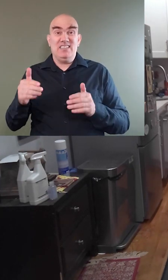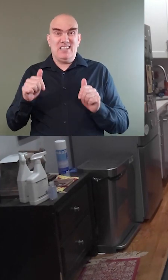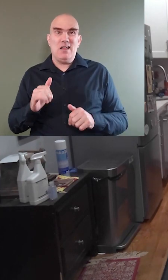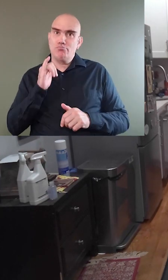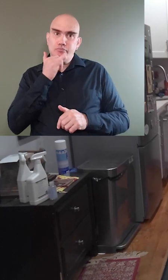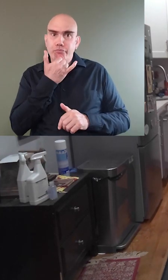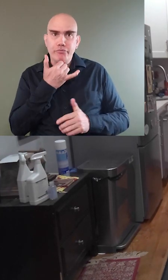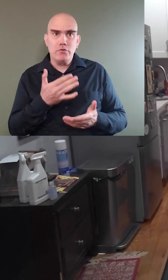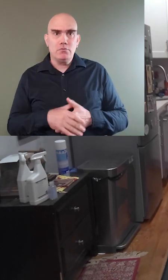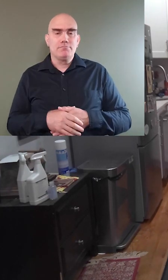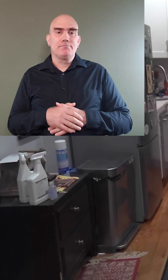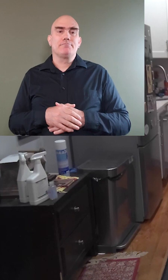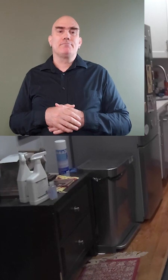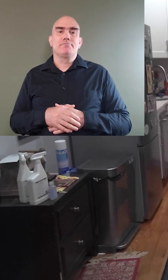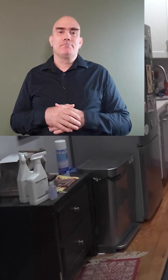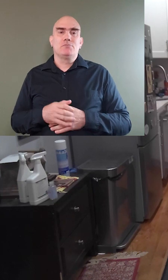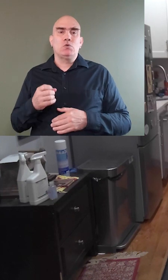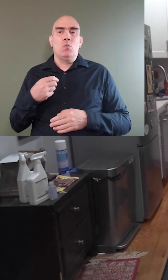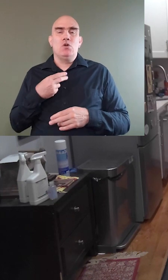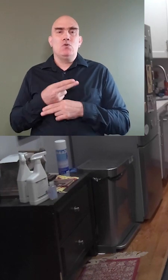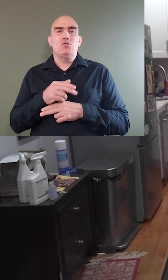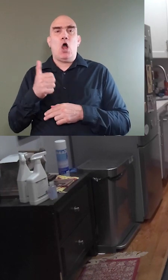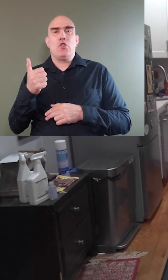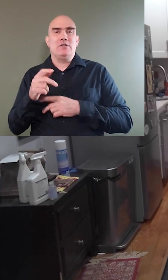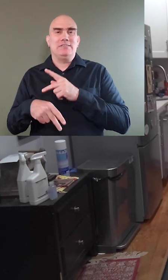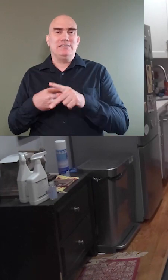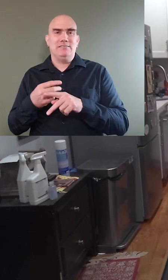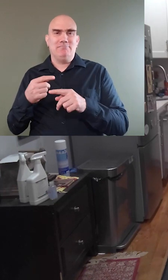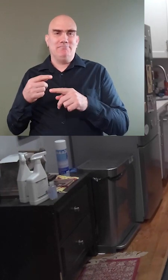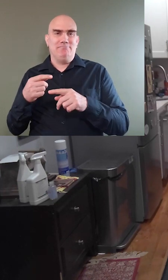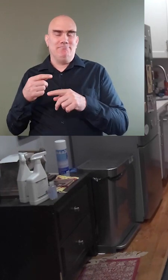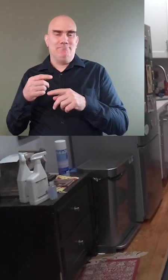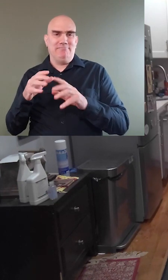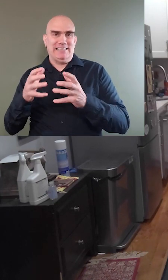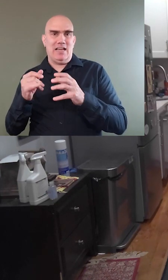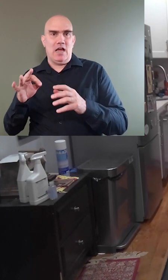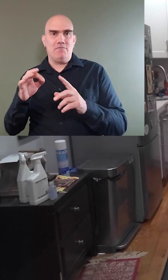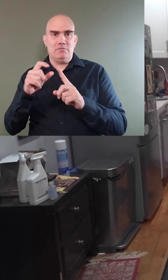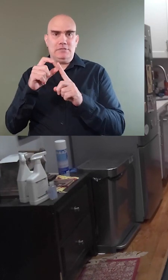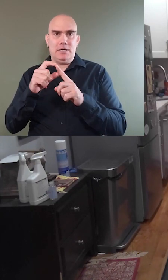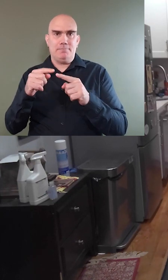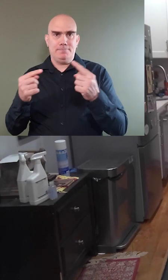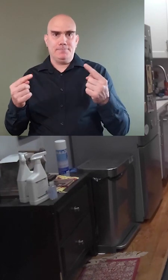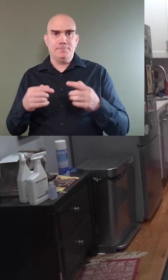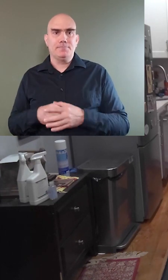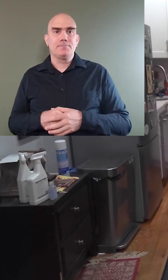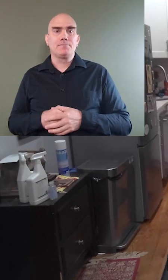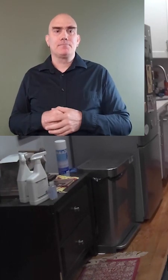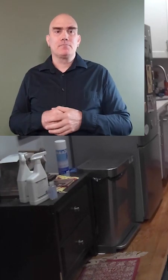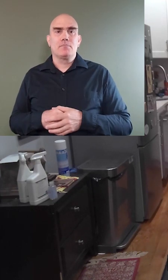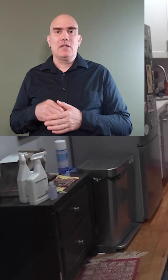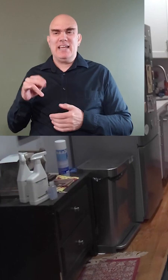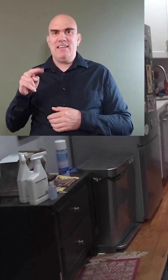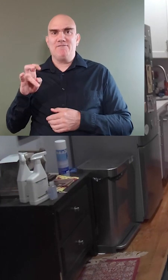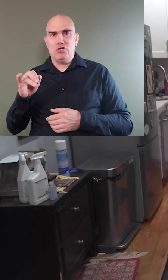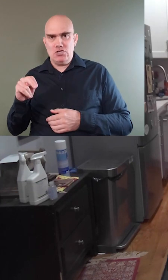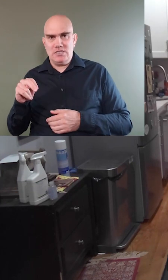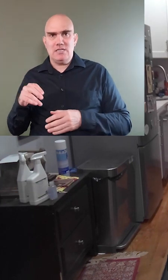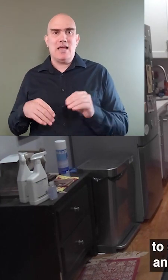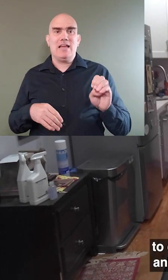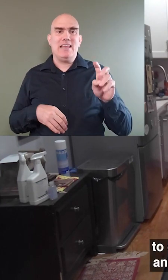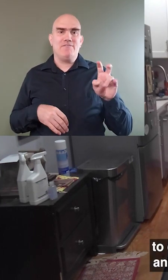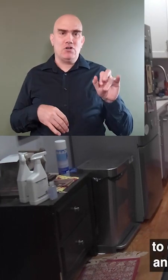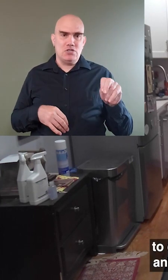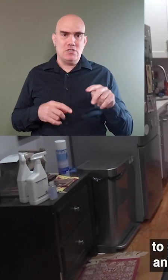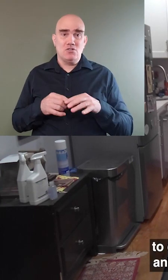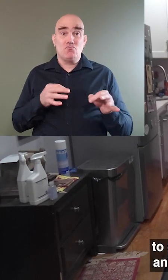these things can go awry, and we use those other set of antonyms, inversion and eversion,